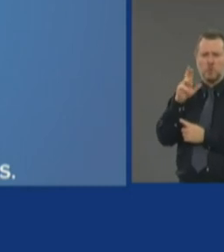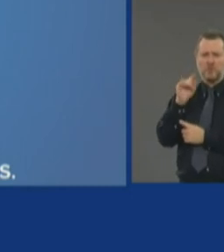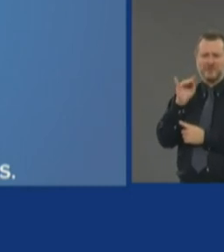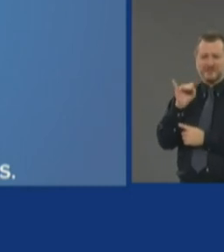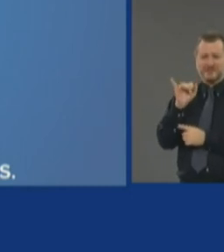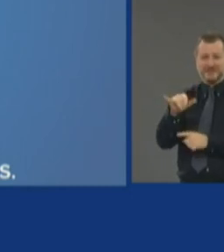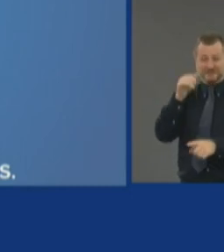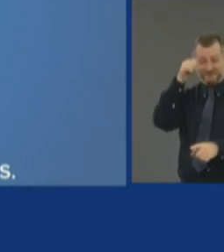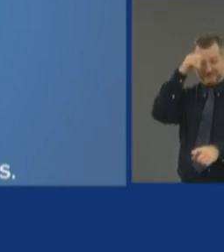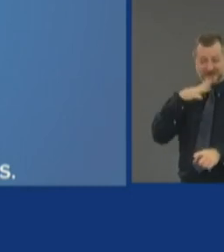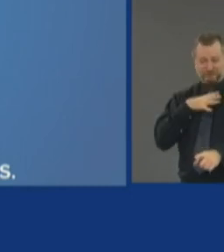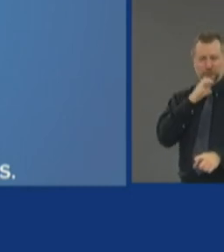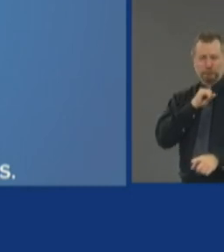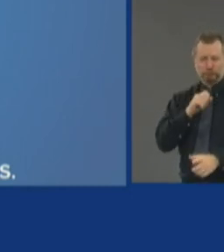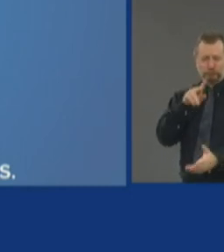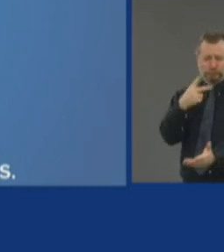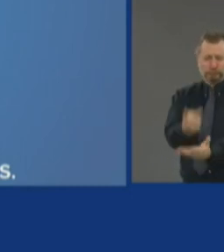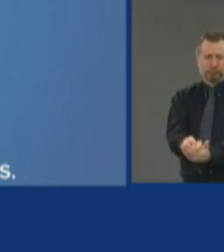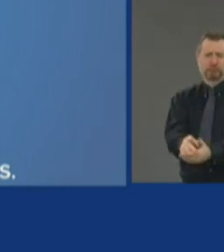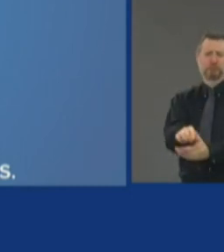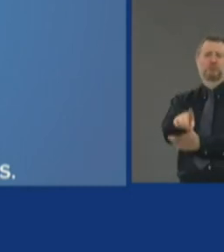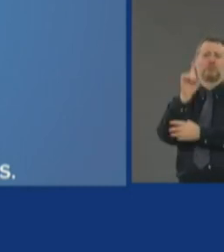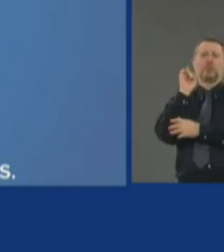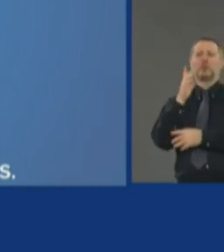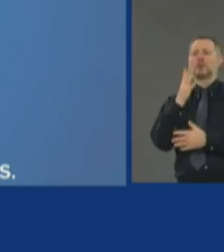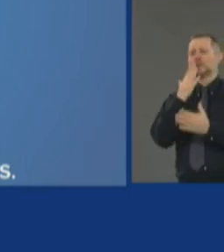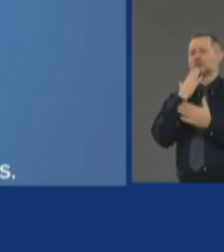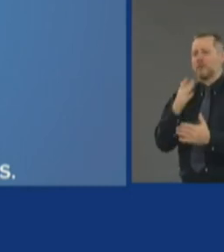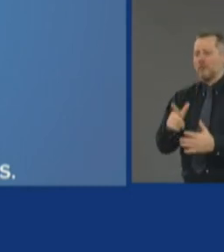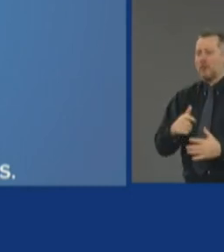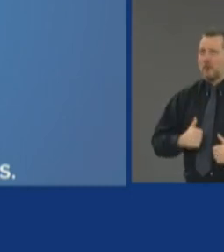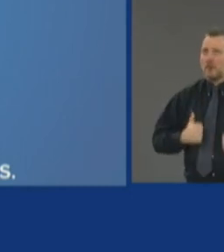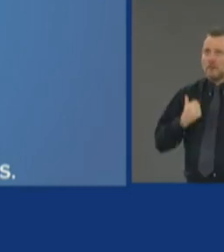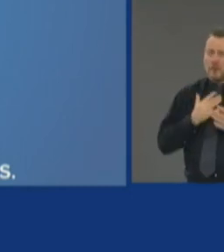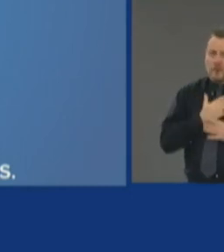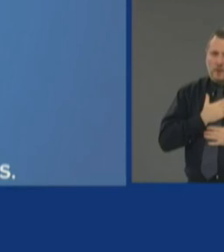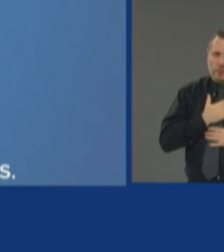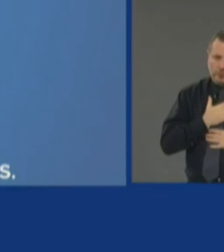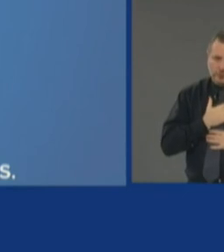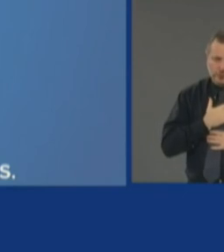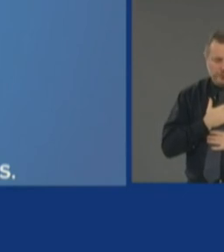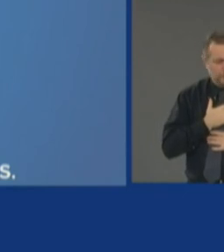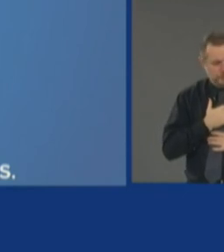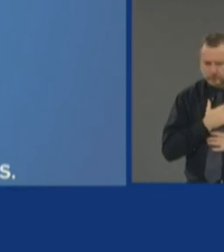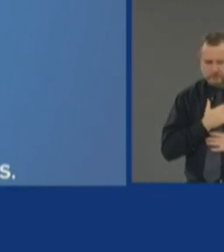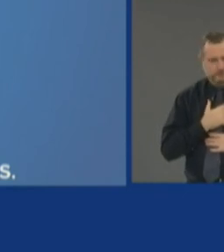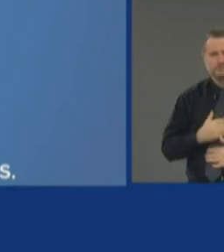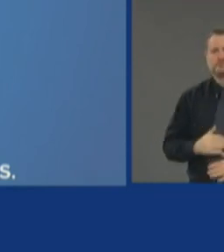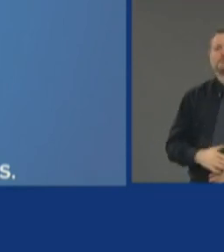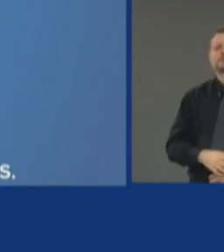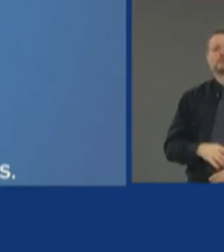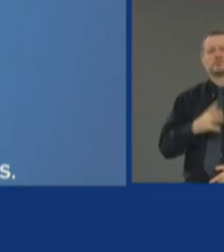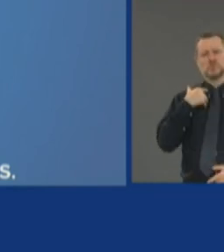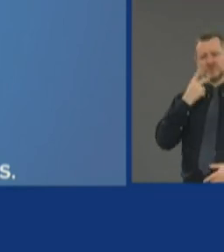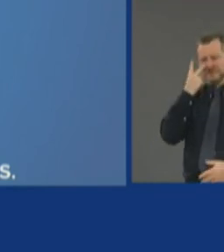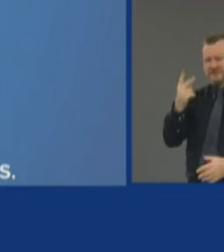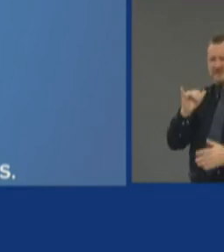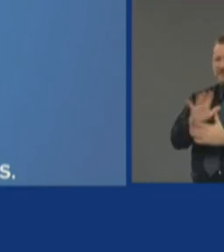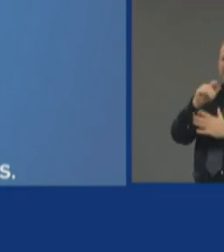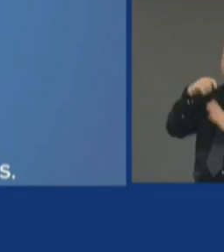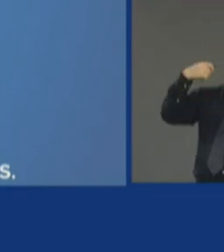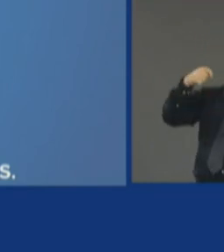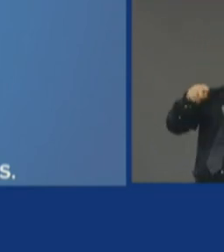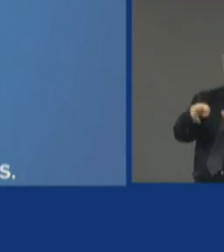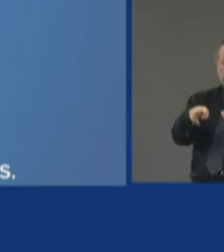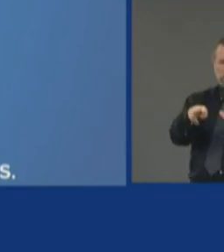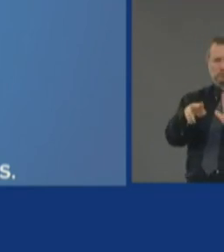who thankfully is alive. But you see that video, and it disturbs